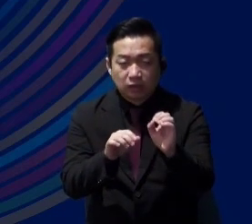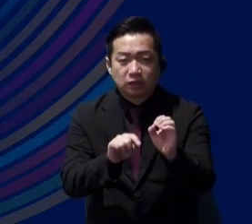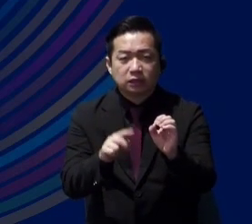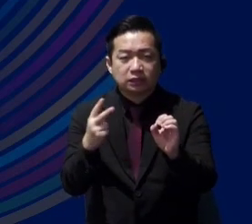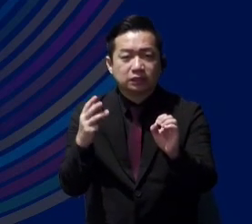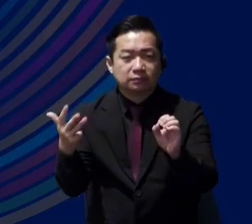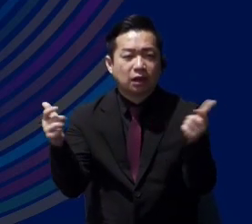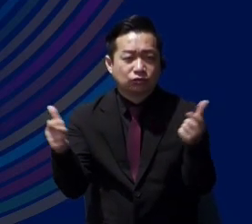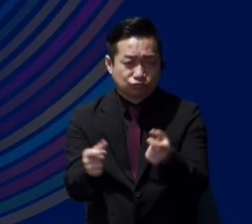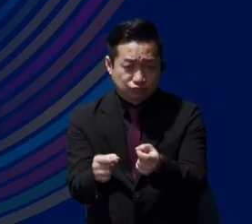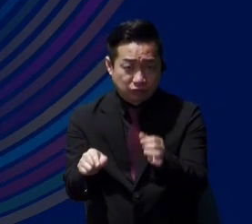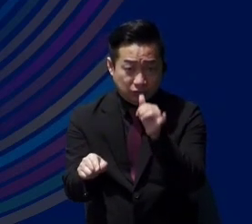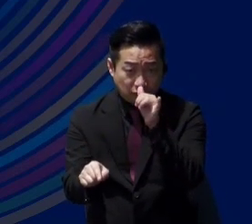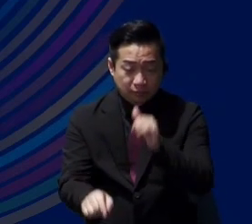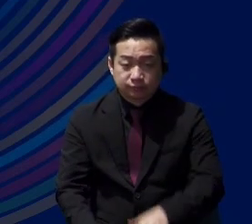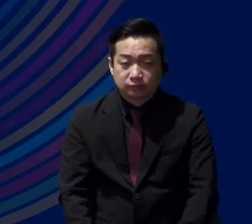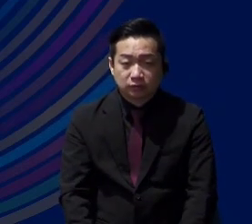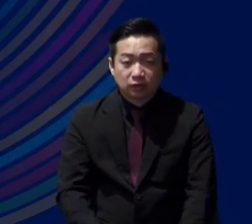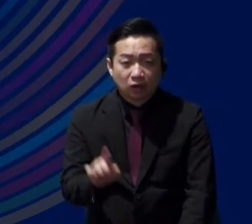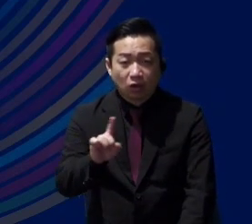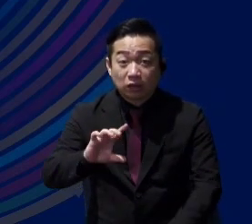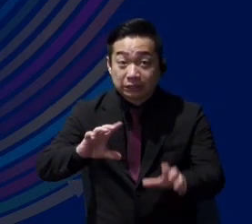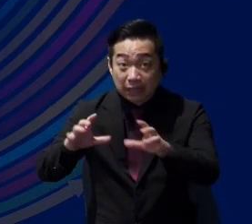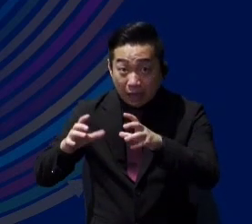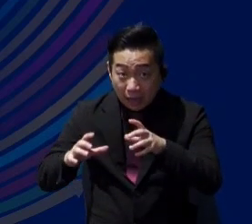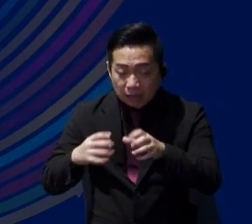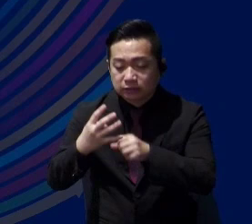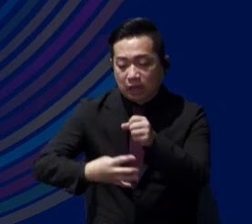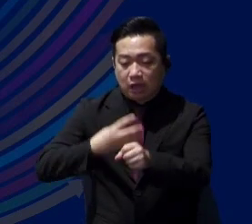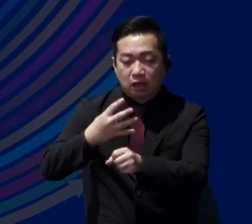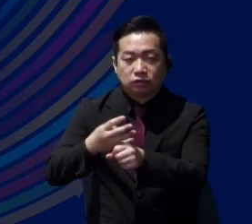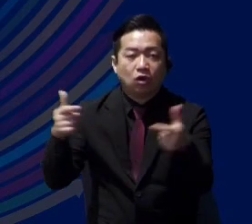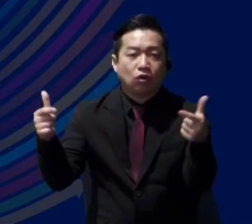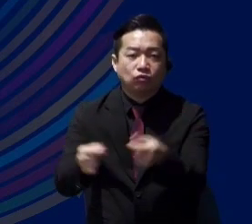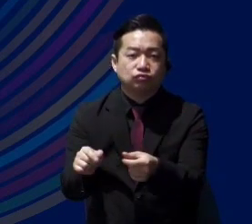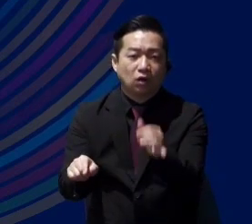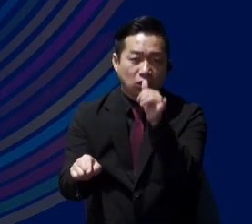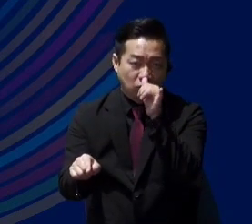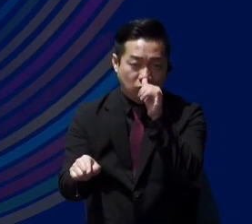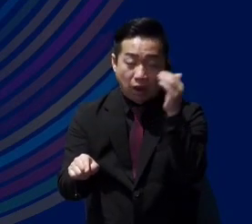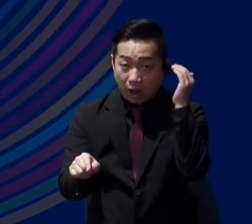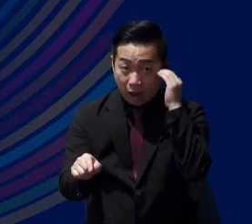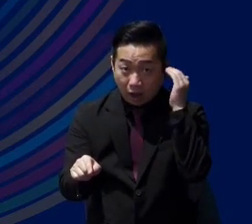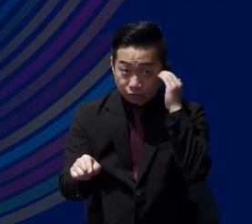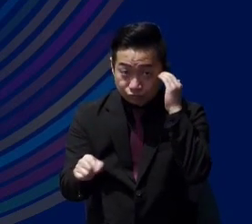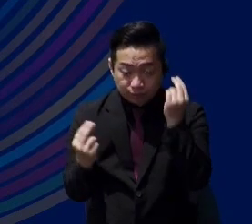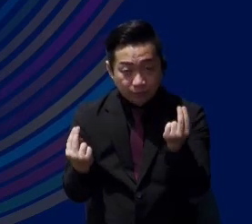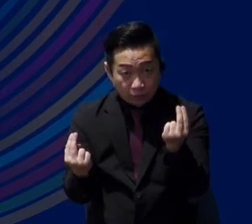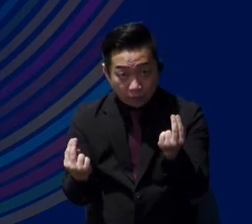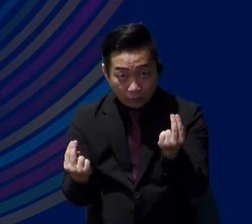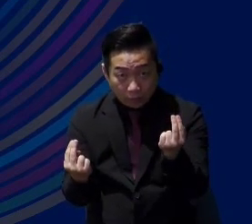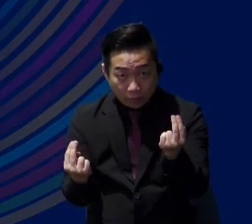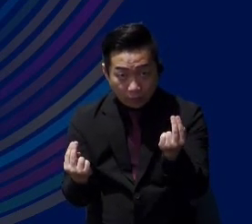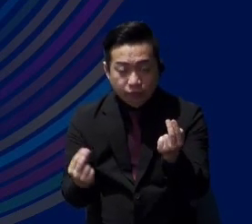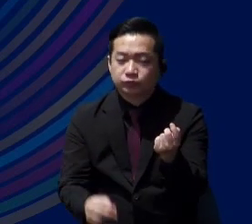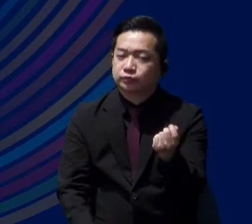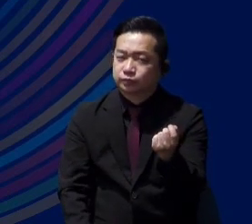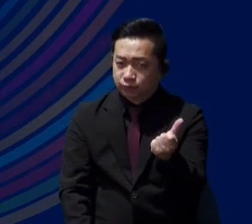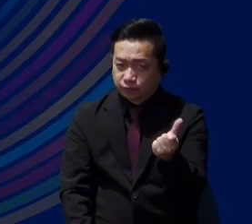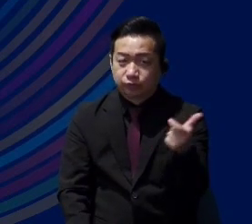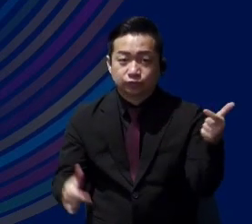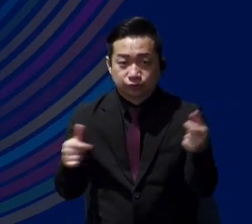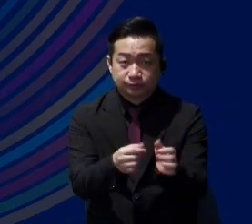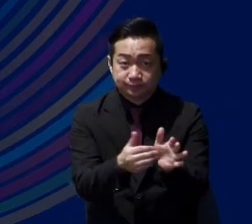lost a little, but some country like Japan lost lower than you, and